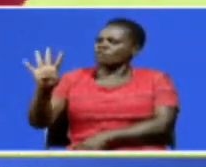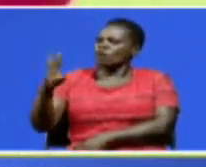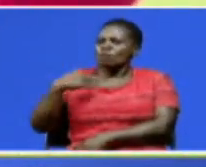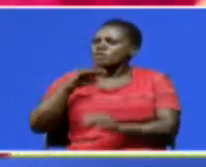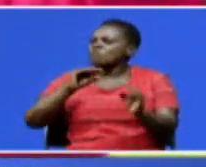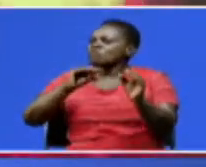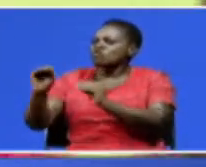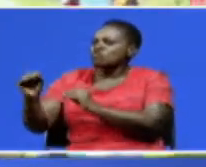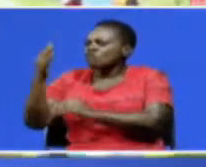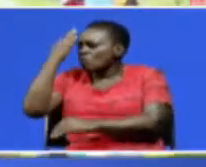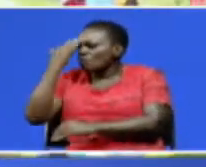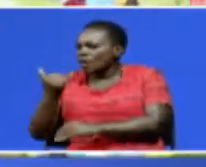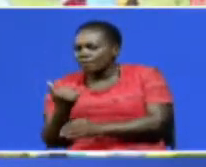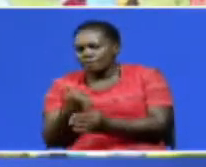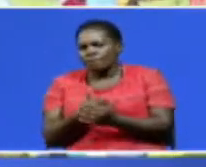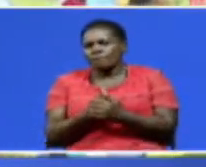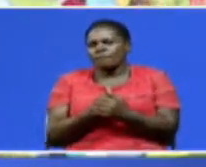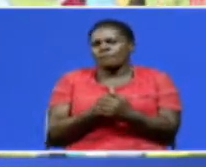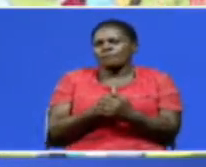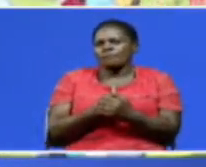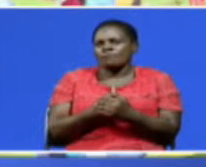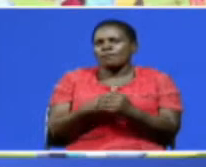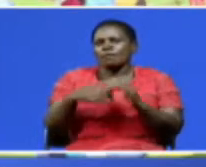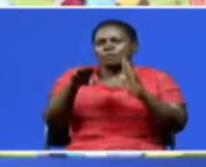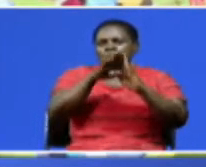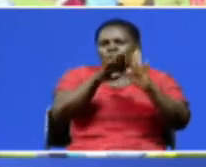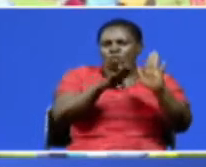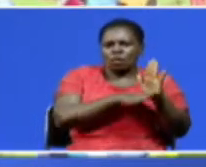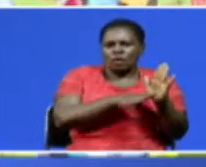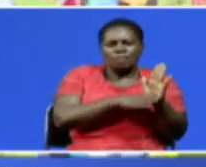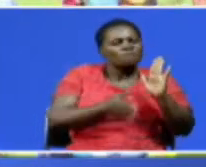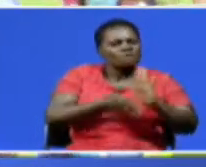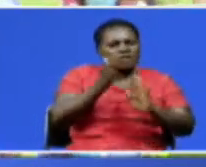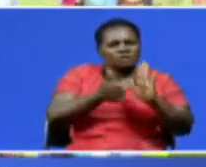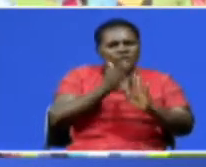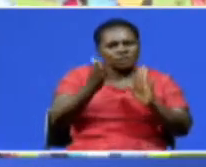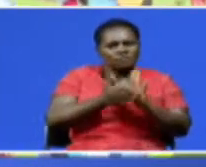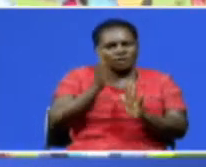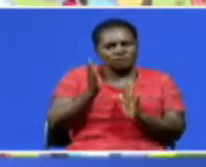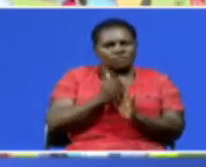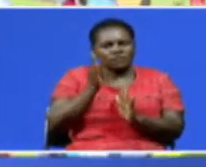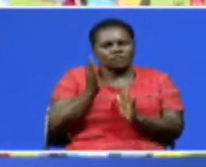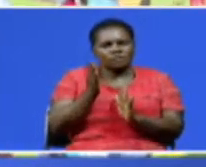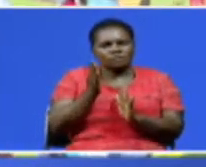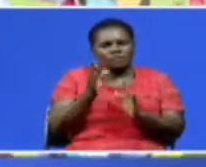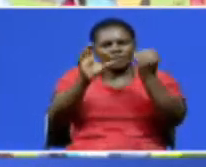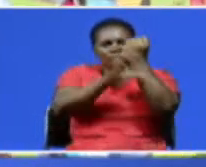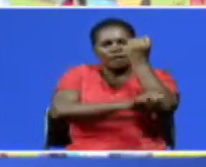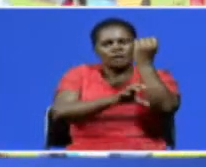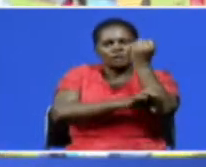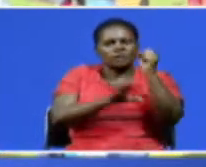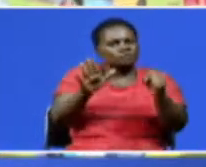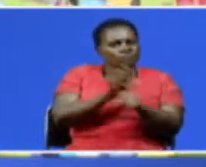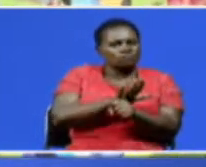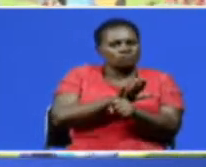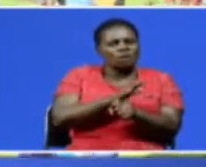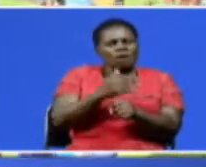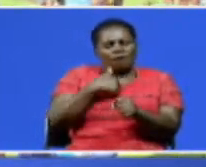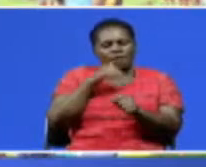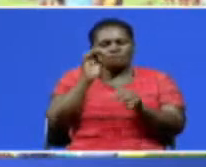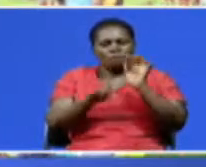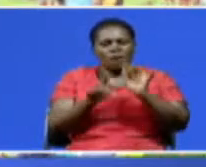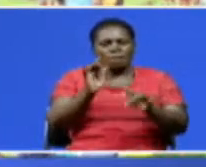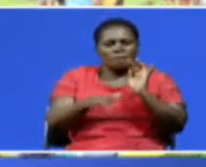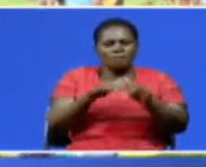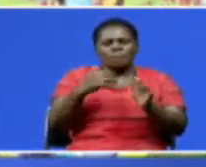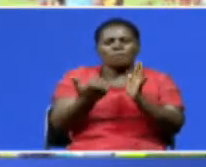wenyewe kufanya nini? Hii ilikuwa ni program ambayo ilikuwa inafanya kwa haraka sana. Ilikuwa inafanya countrywide. So napata kidogo, napata typo,